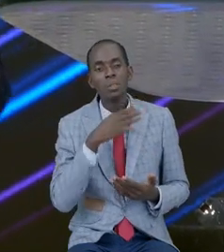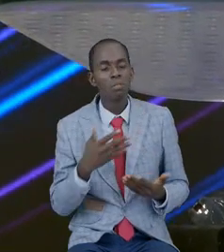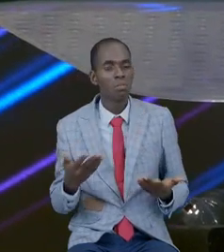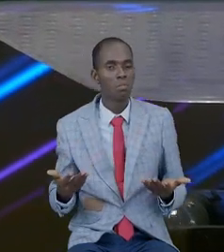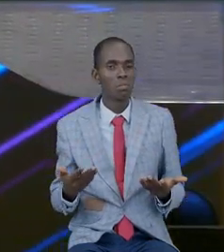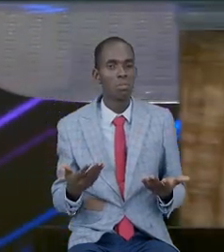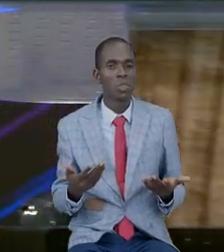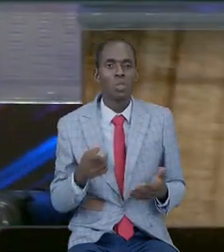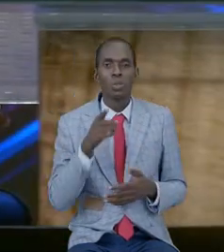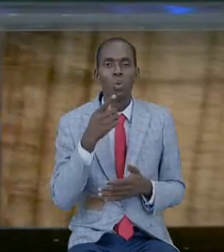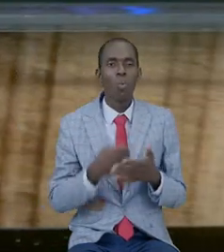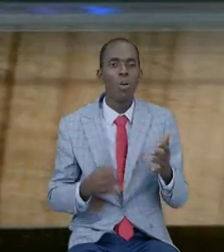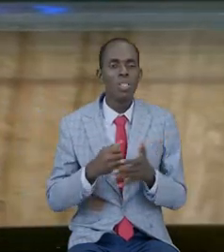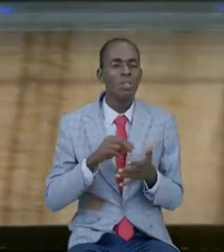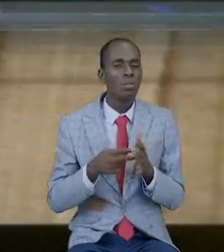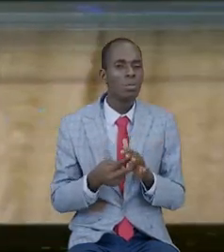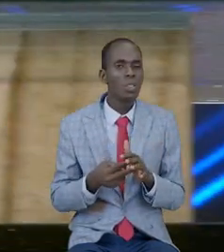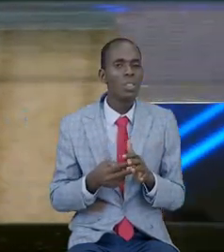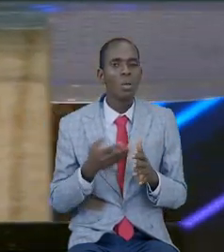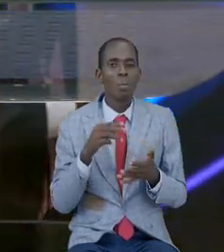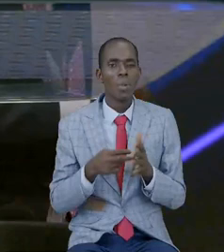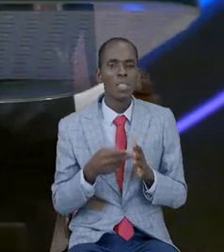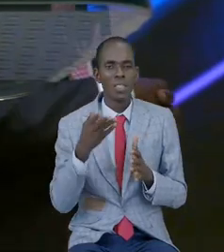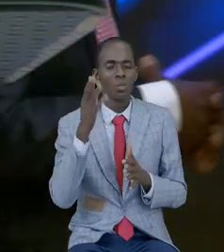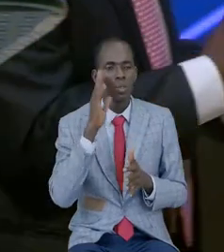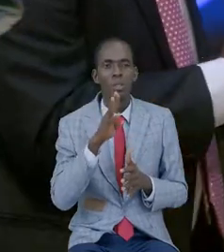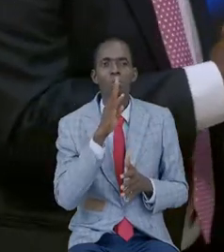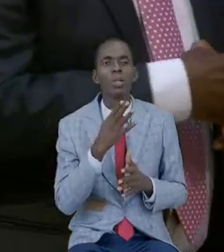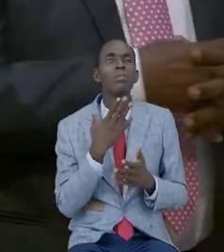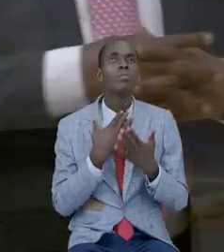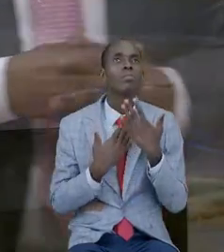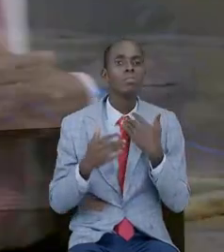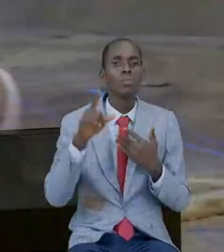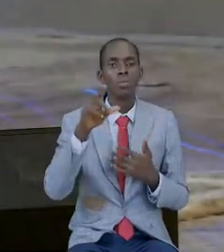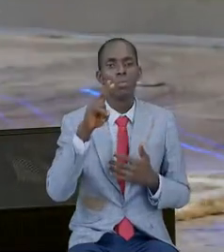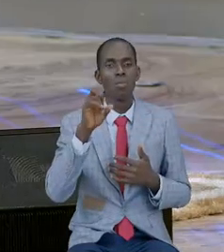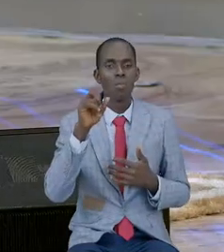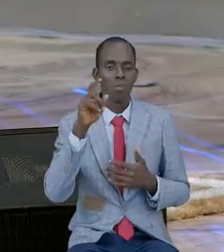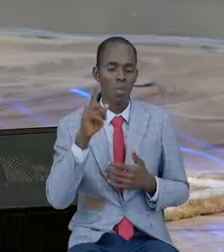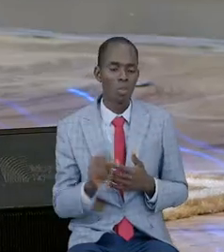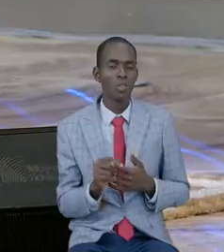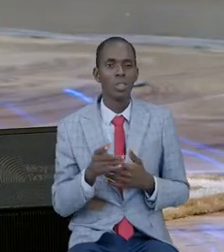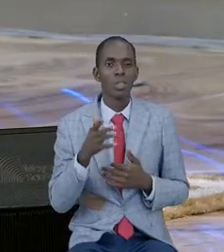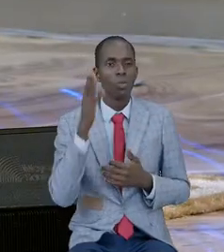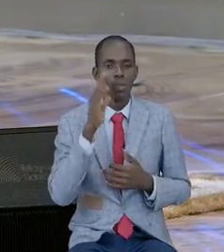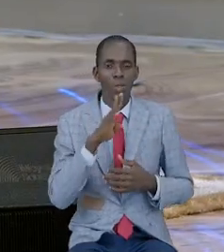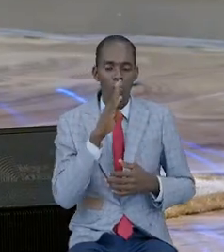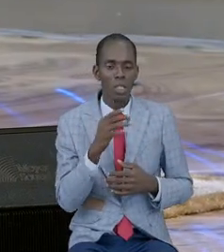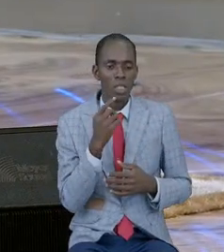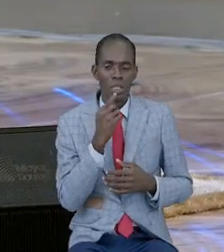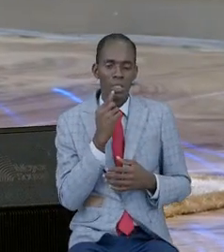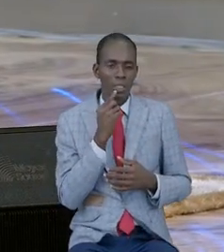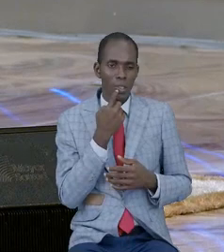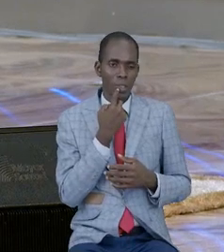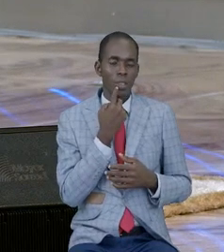mean he will be lostful what does that mean he'll be envious what will that